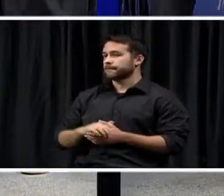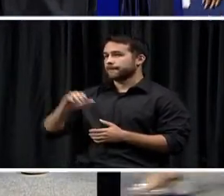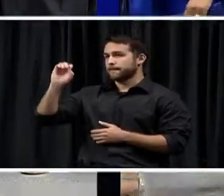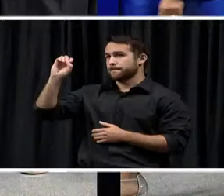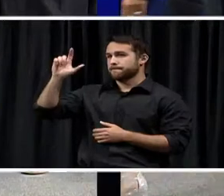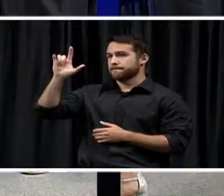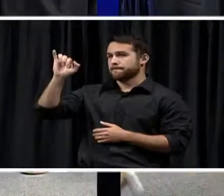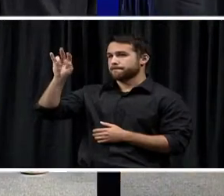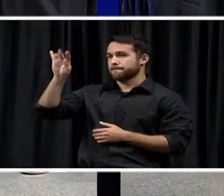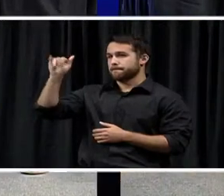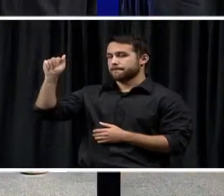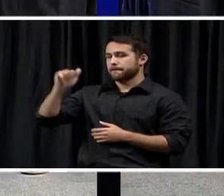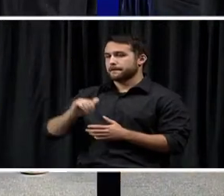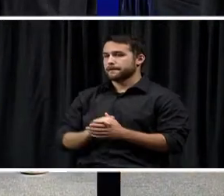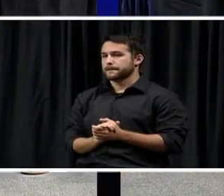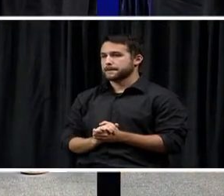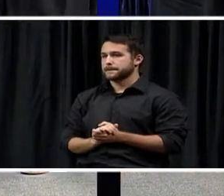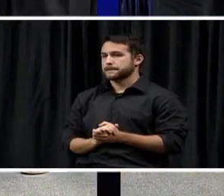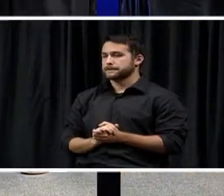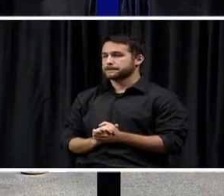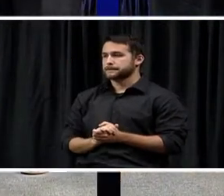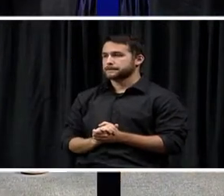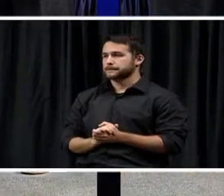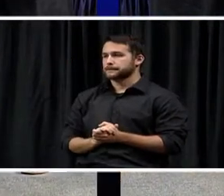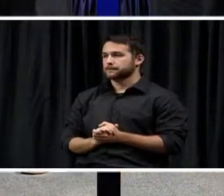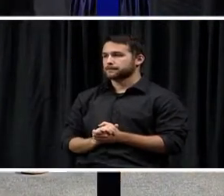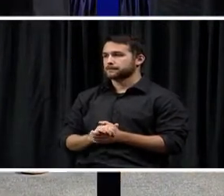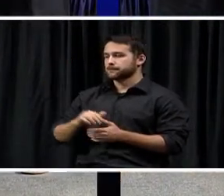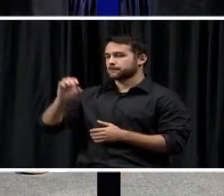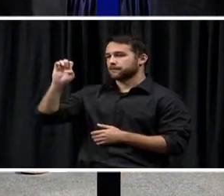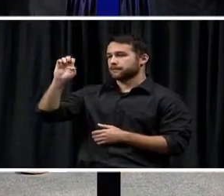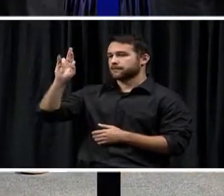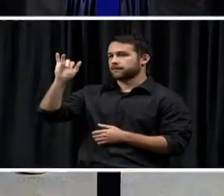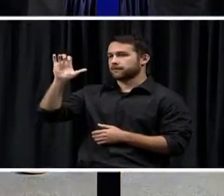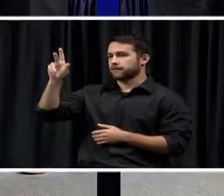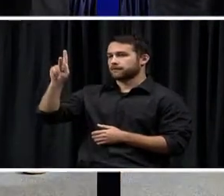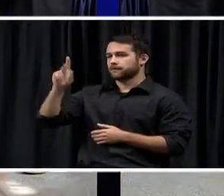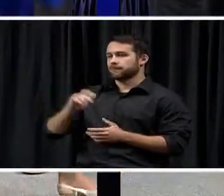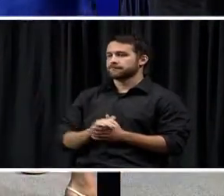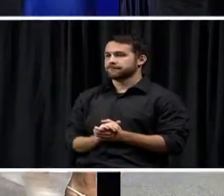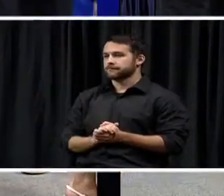Olivia Fontaine Mackey. Eric Manny Rafasha.